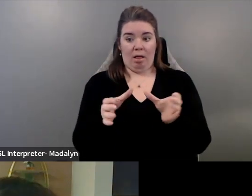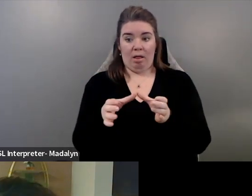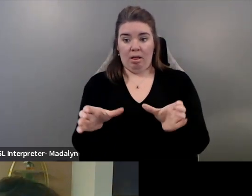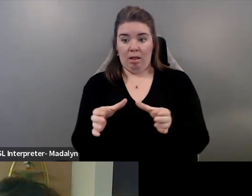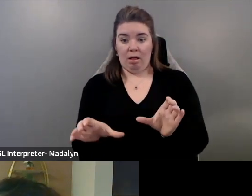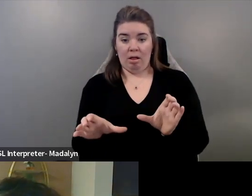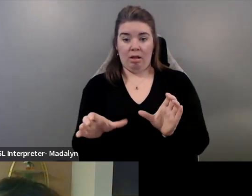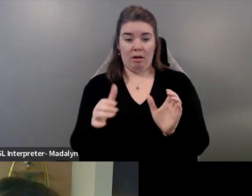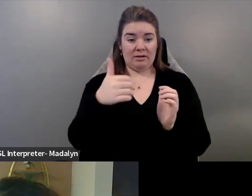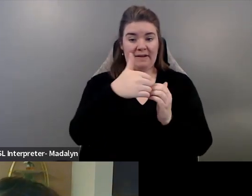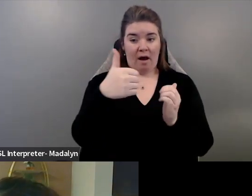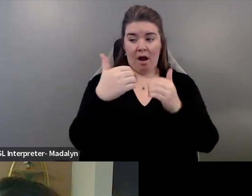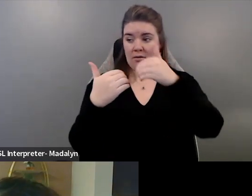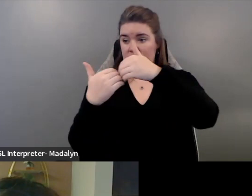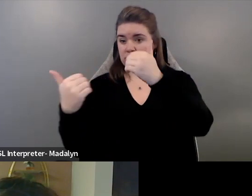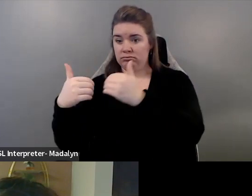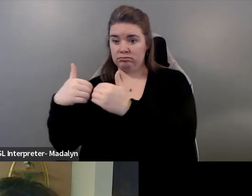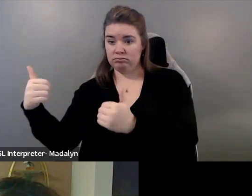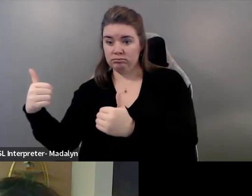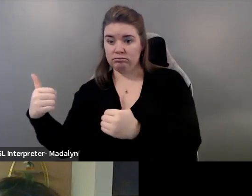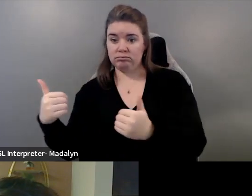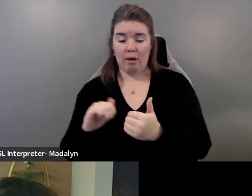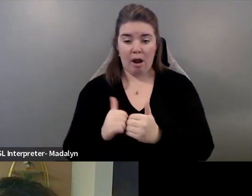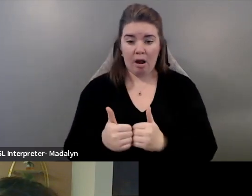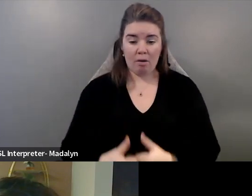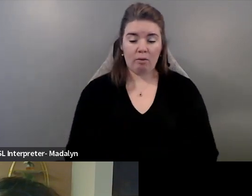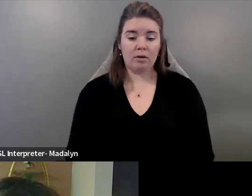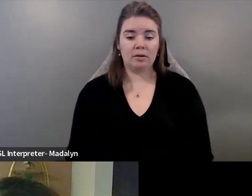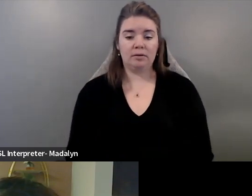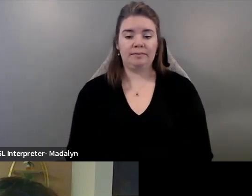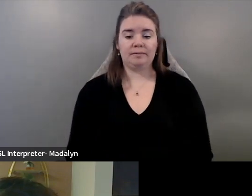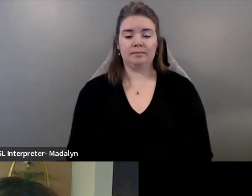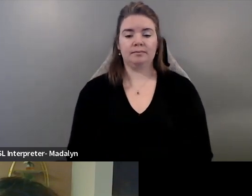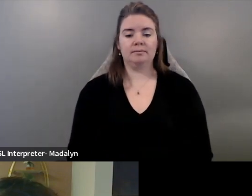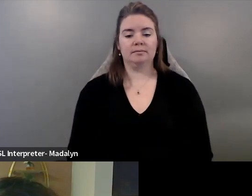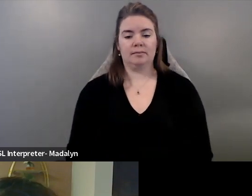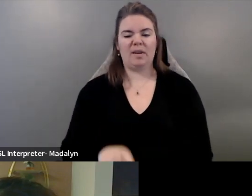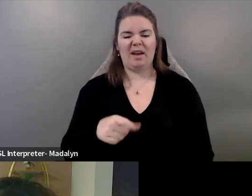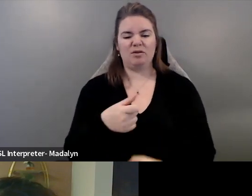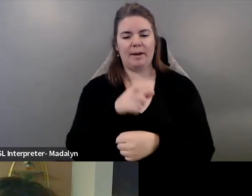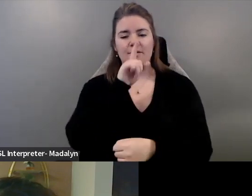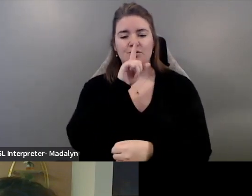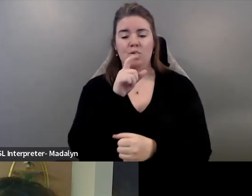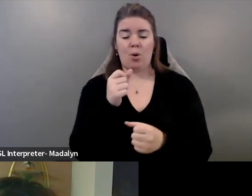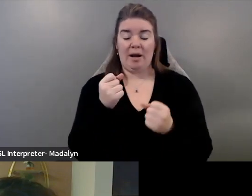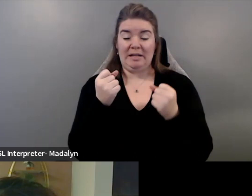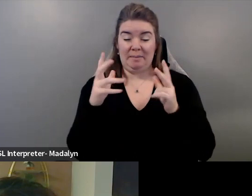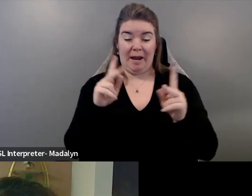And we make sure this bill has the sort of make sure that as many persons as possible have access